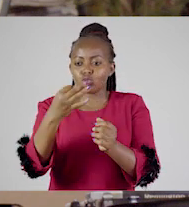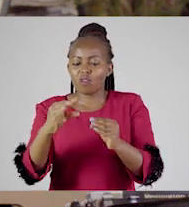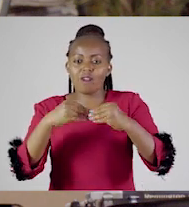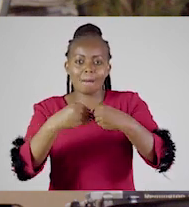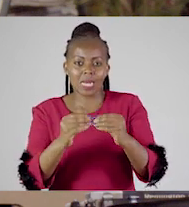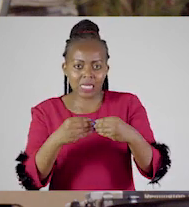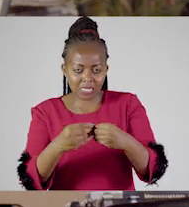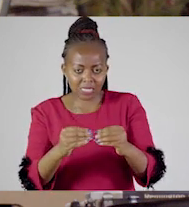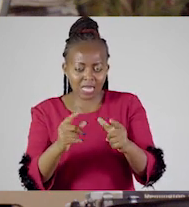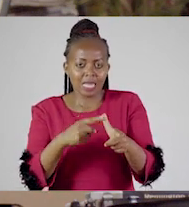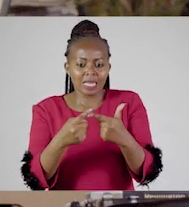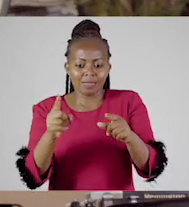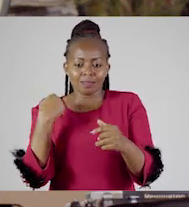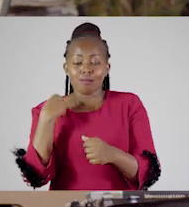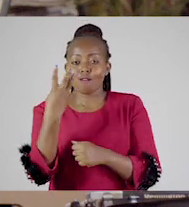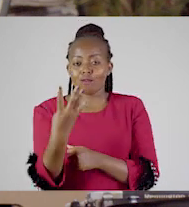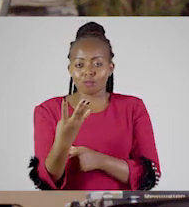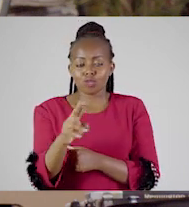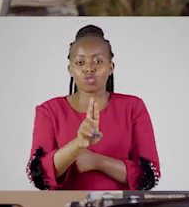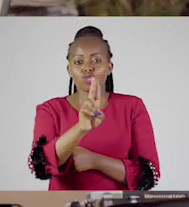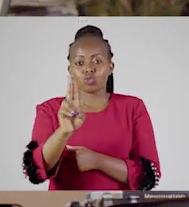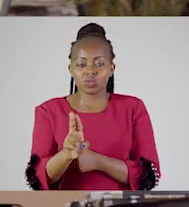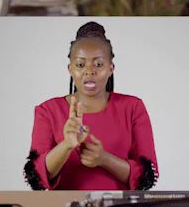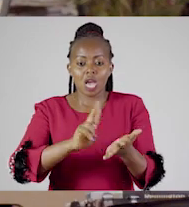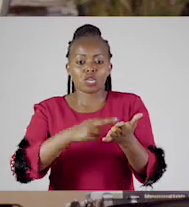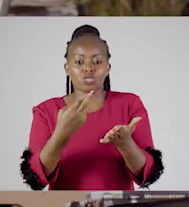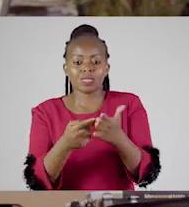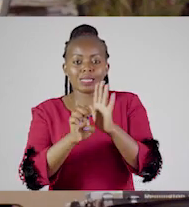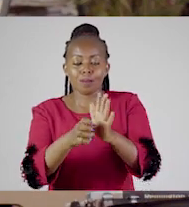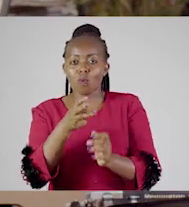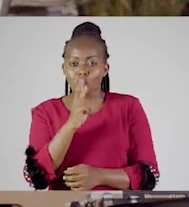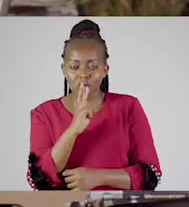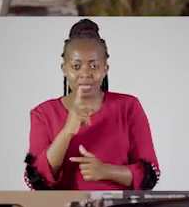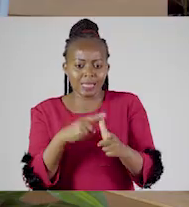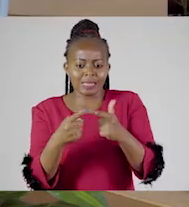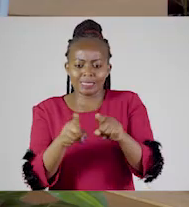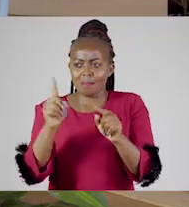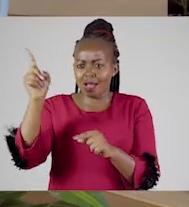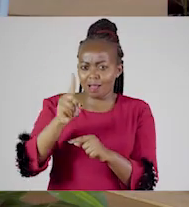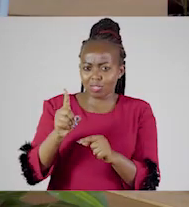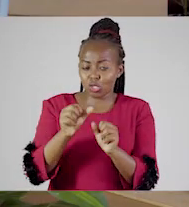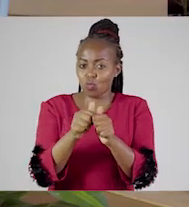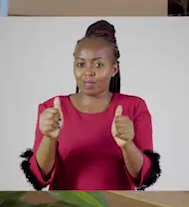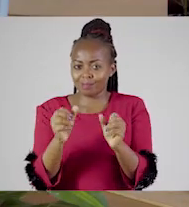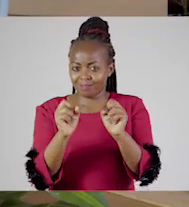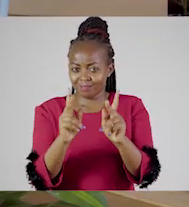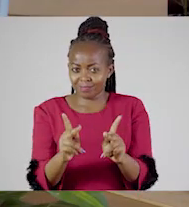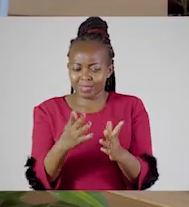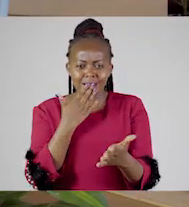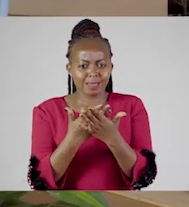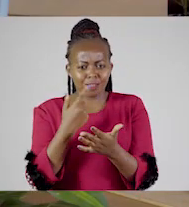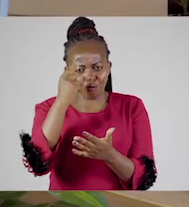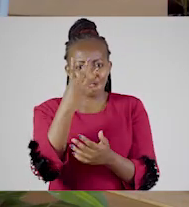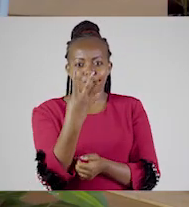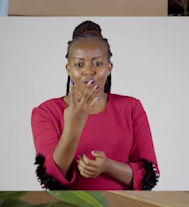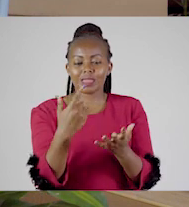of single-use plastics. And number four, use resources such as water and electricity consciously. Mm-hmm. Yeah. Thank